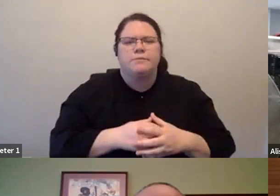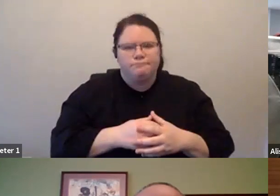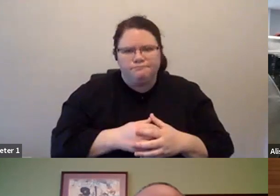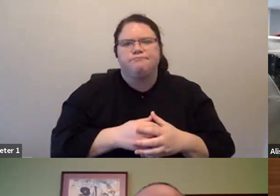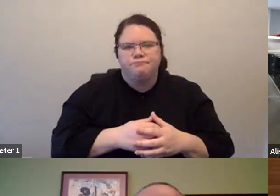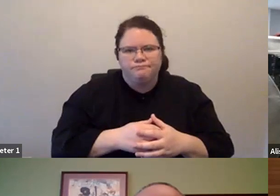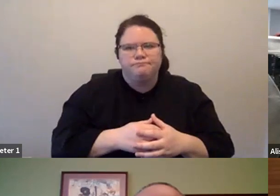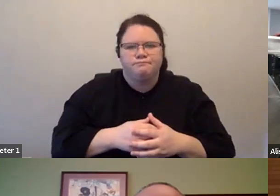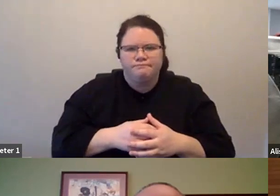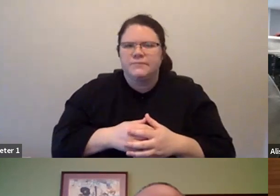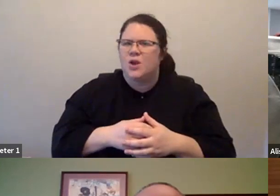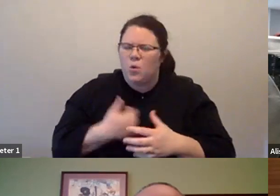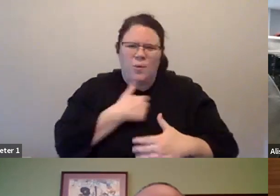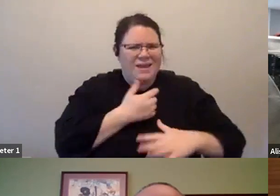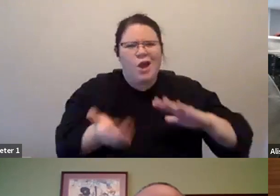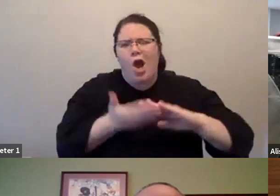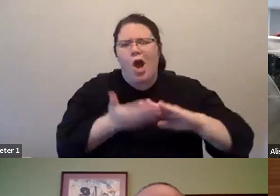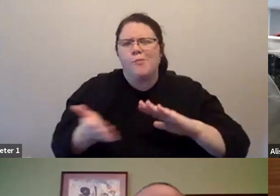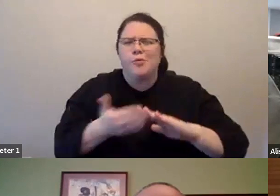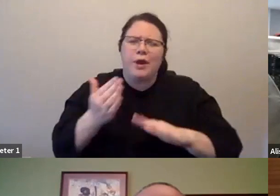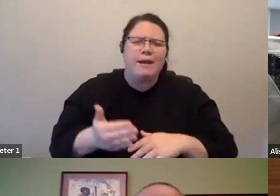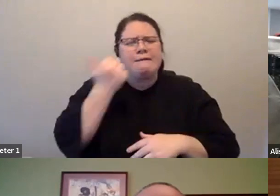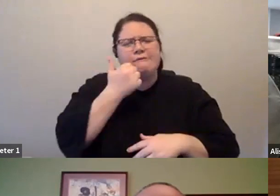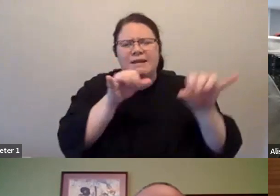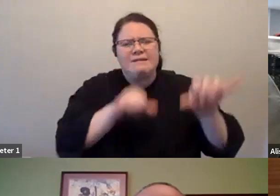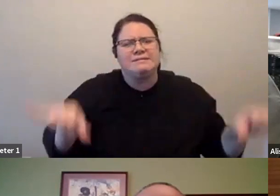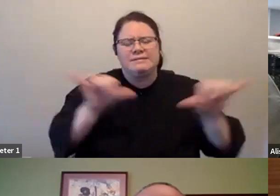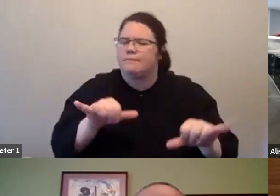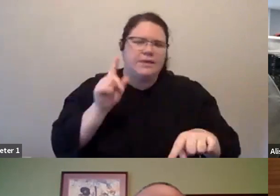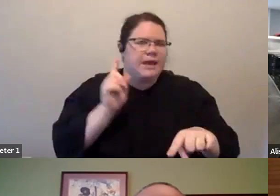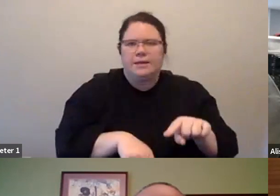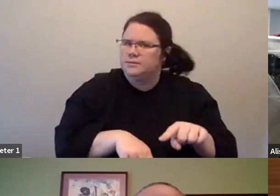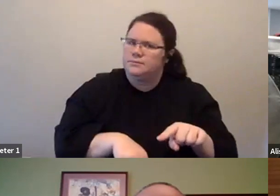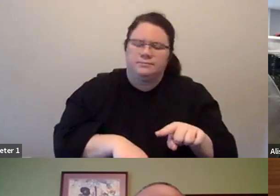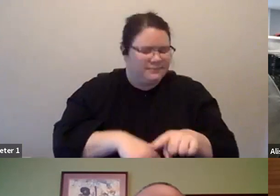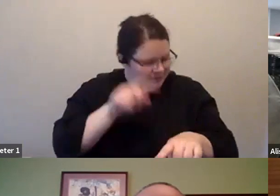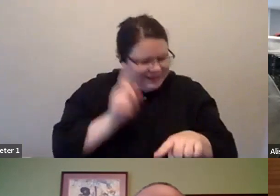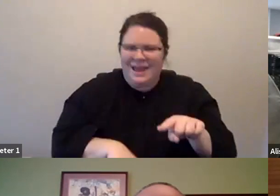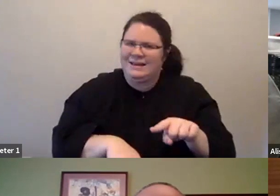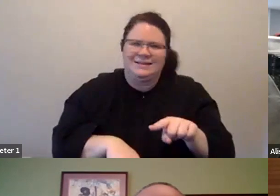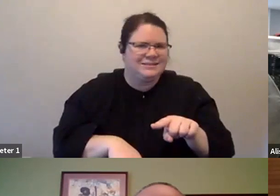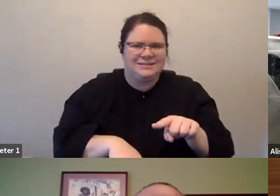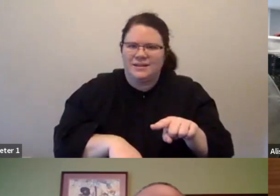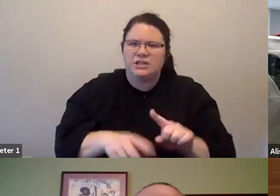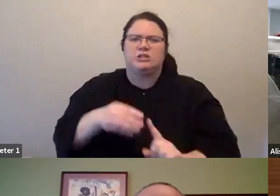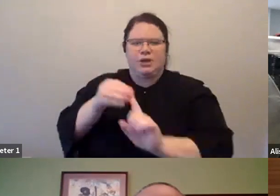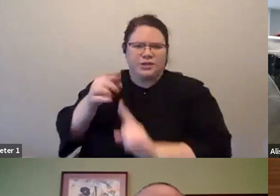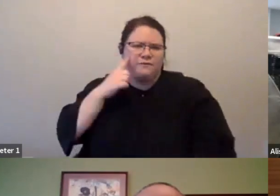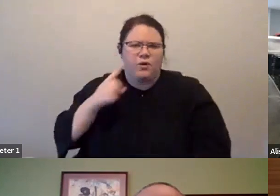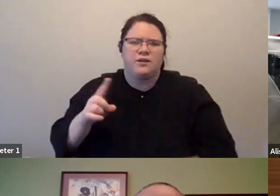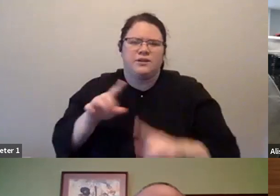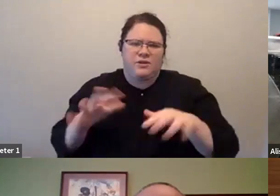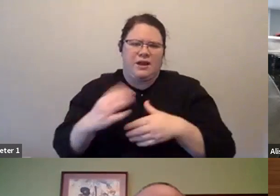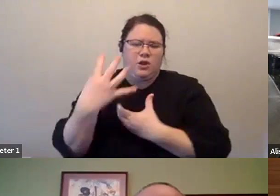business as usual. That's the first thing that we've talked about as it relates to our D&I efforts. And yes,